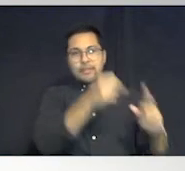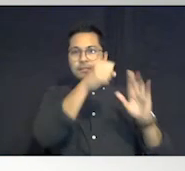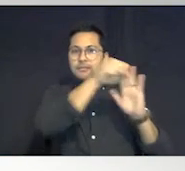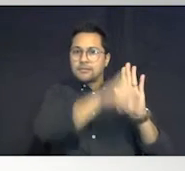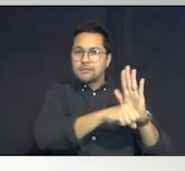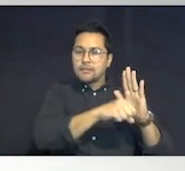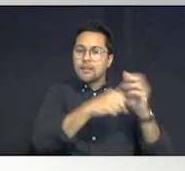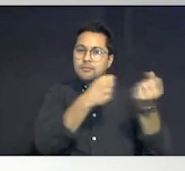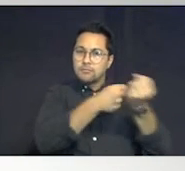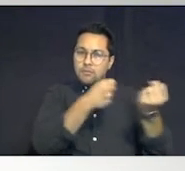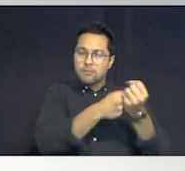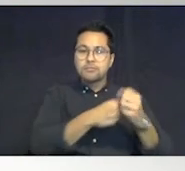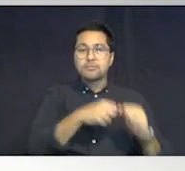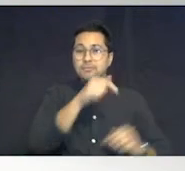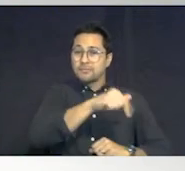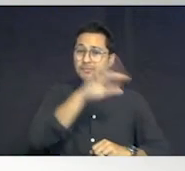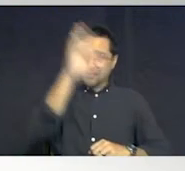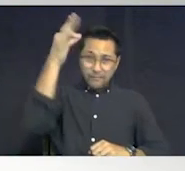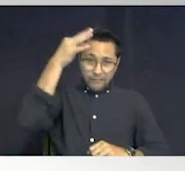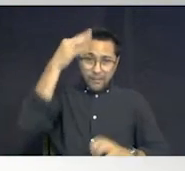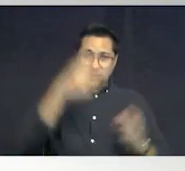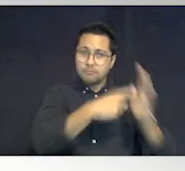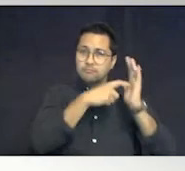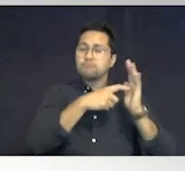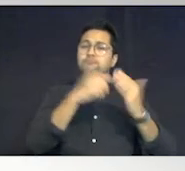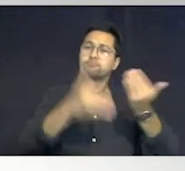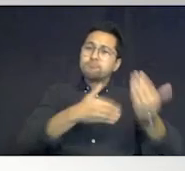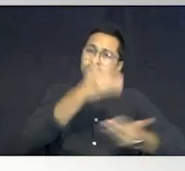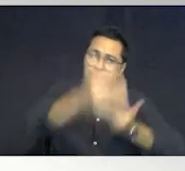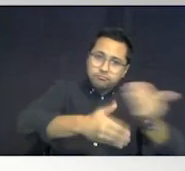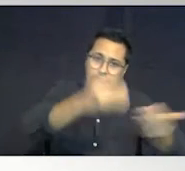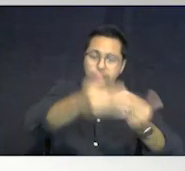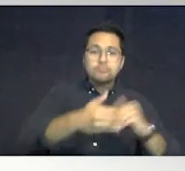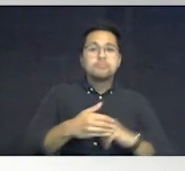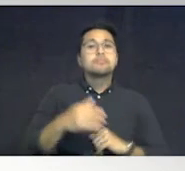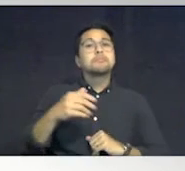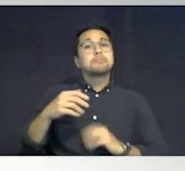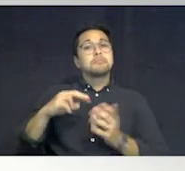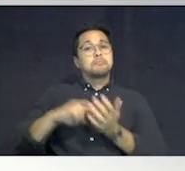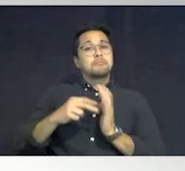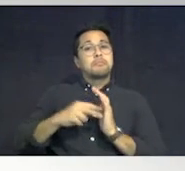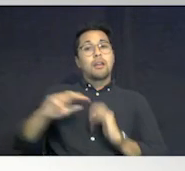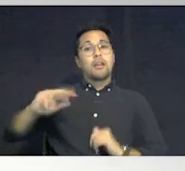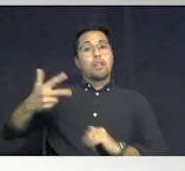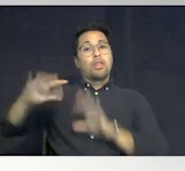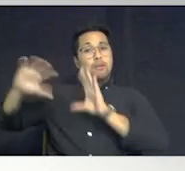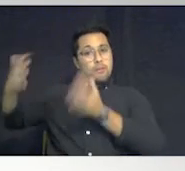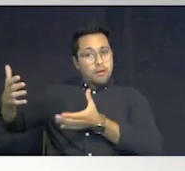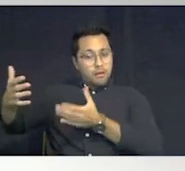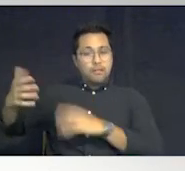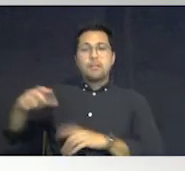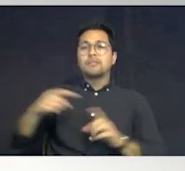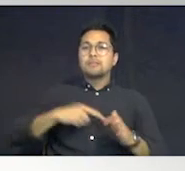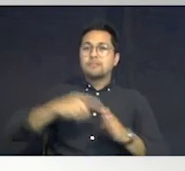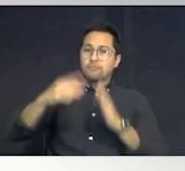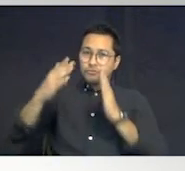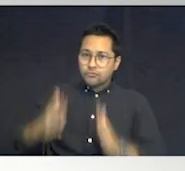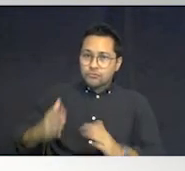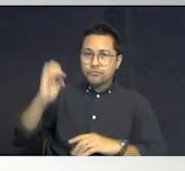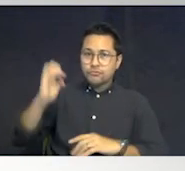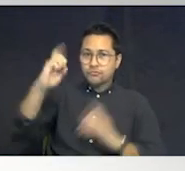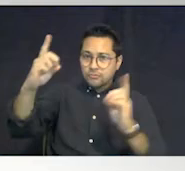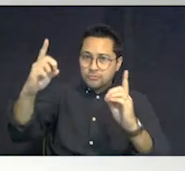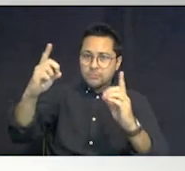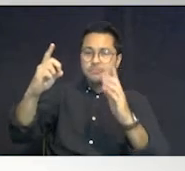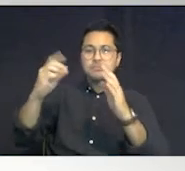mandated procedure. And this process, again, requires that a third party, a special education mediator,